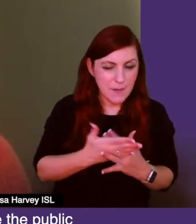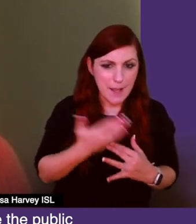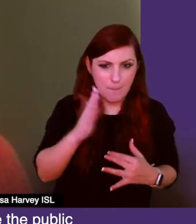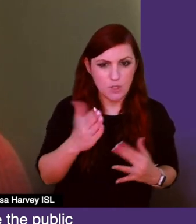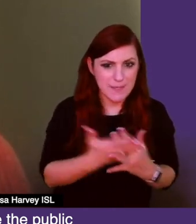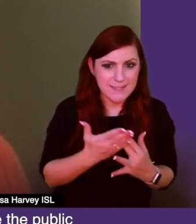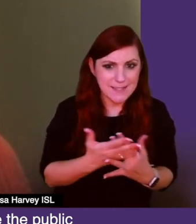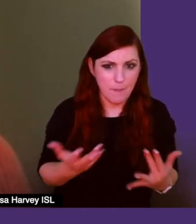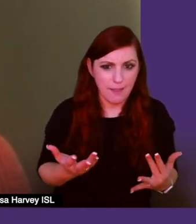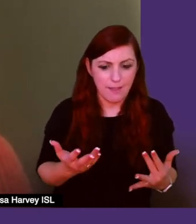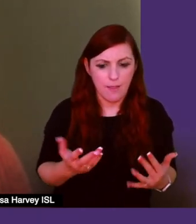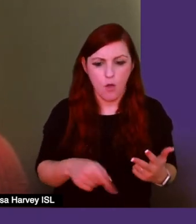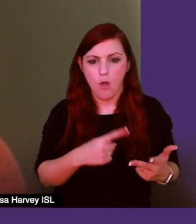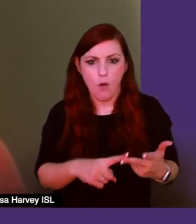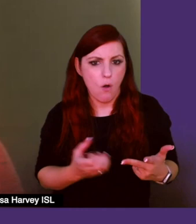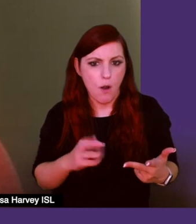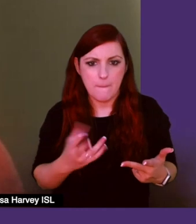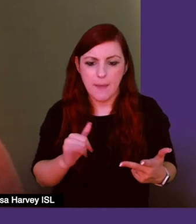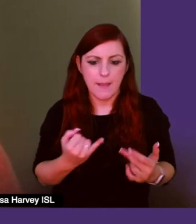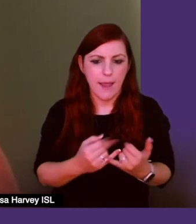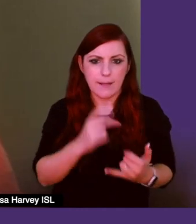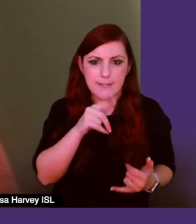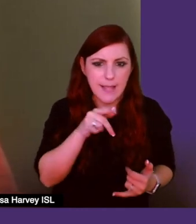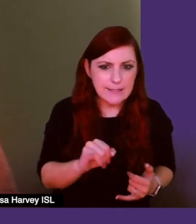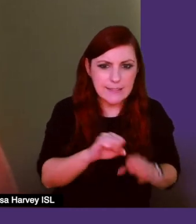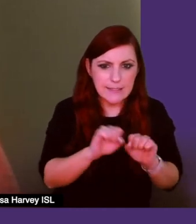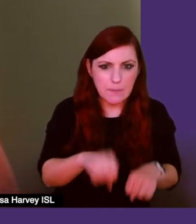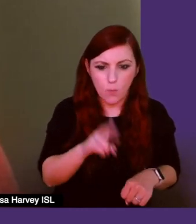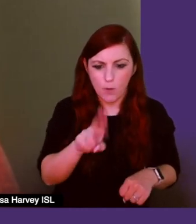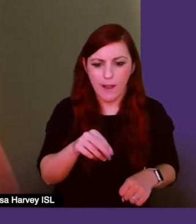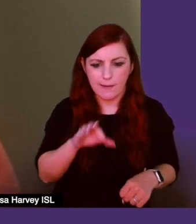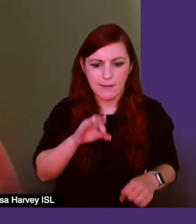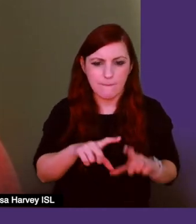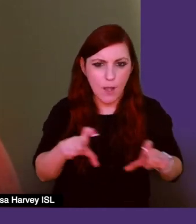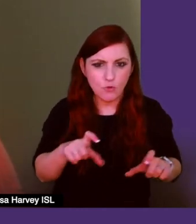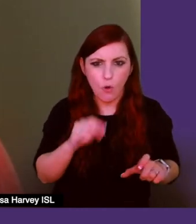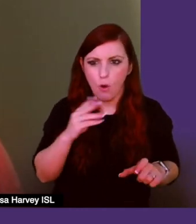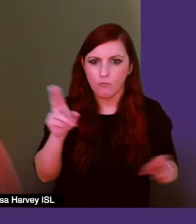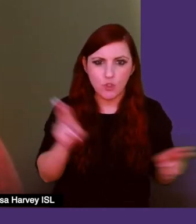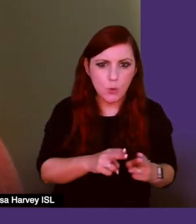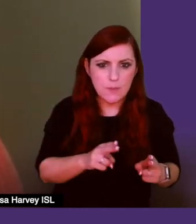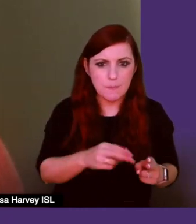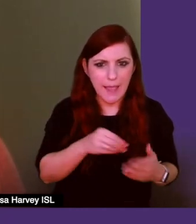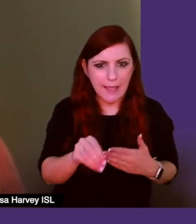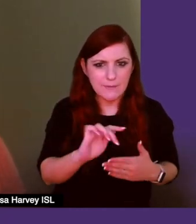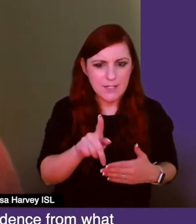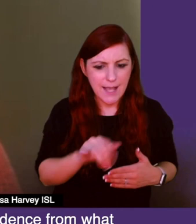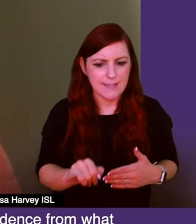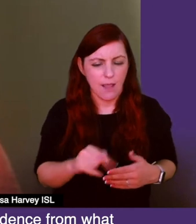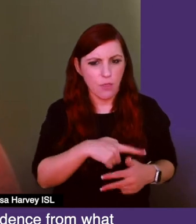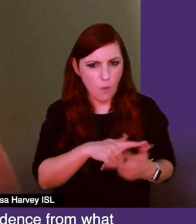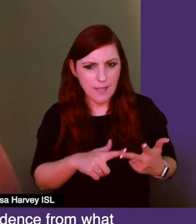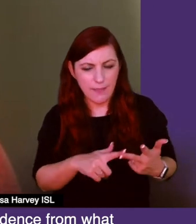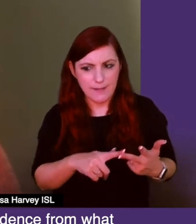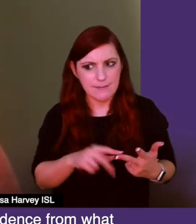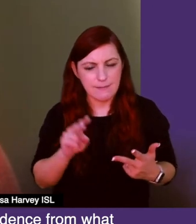it must be accessible, where there are schemes like taxi schemes where you can, you know, get money off taxis.